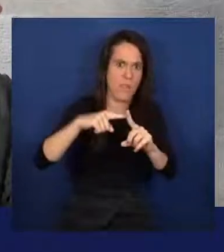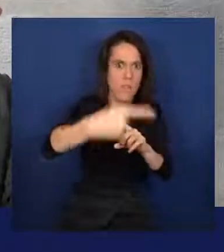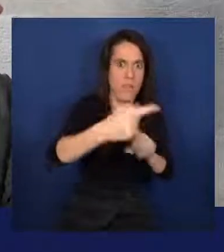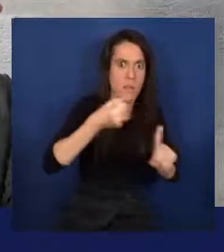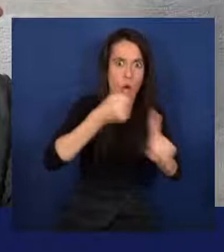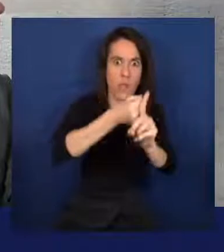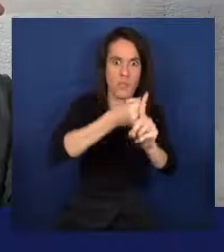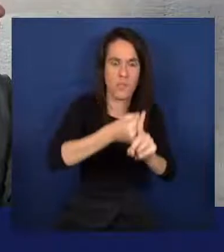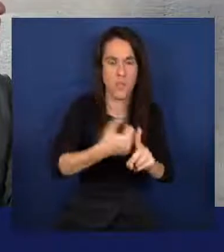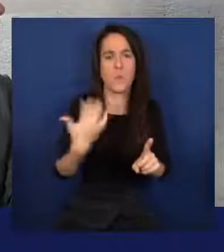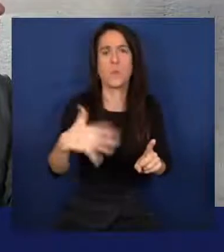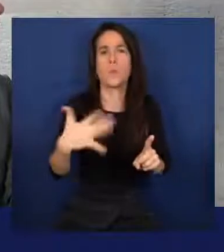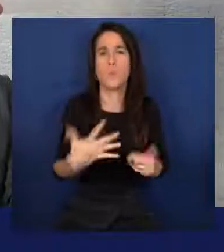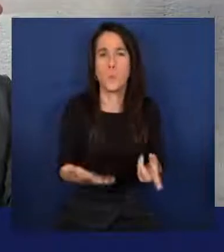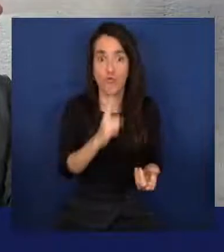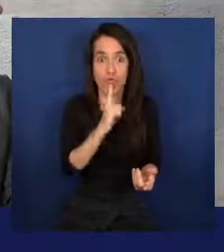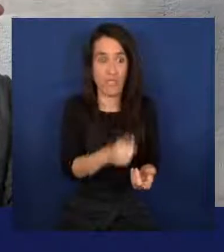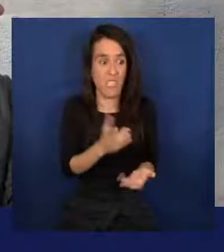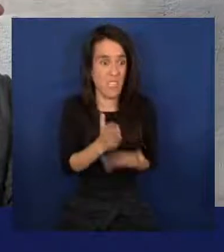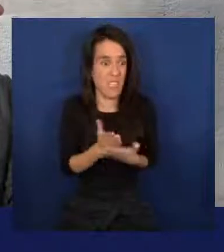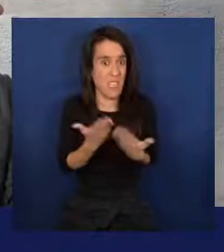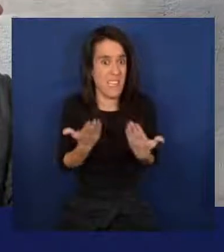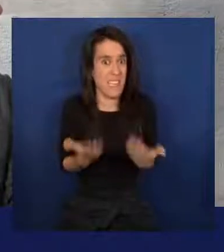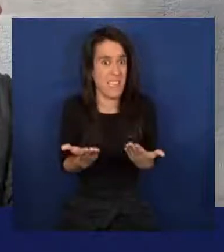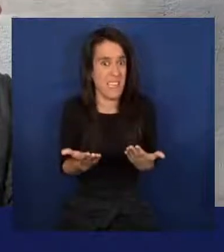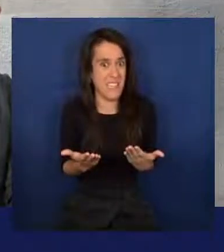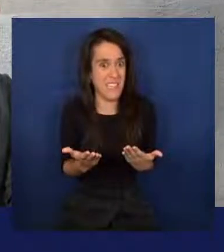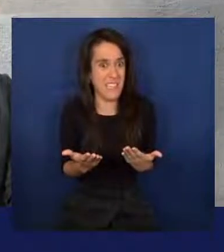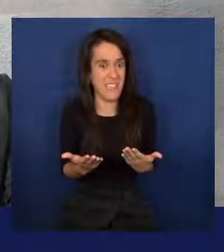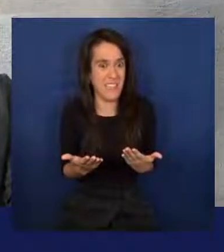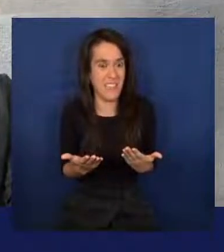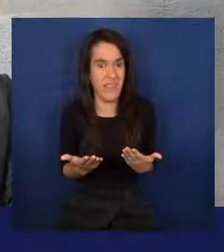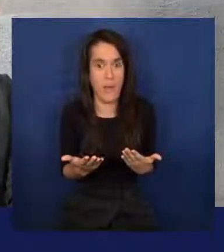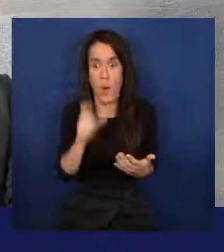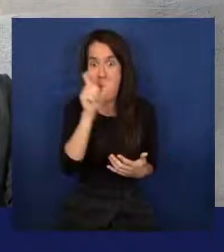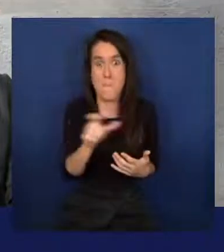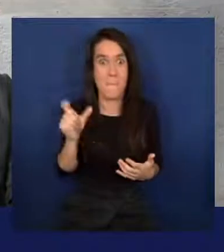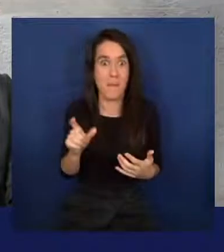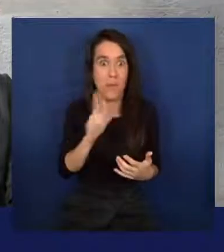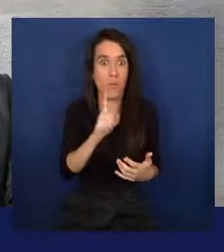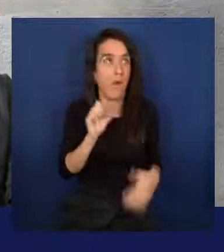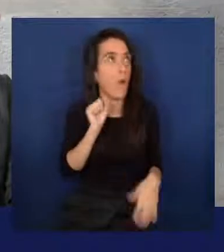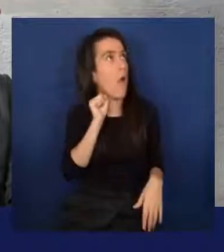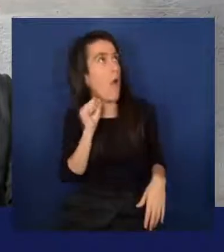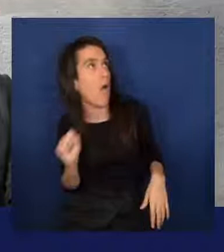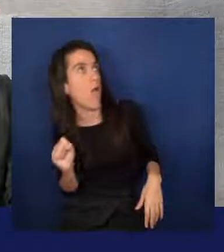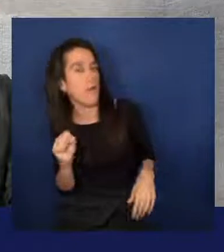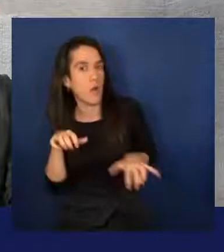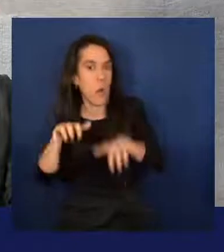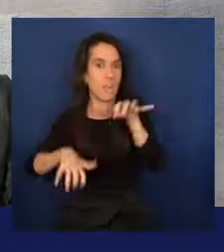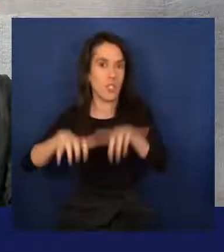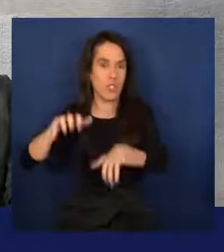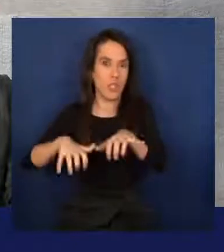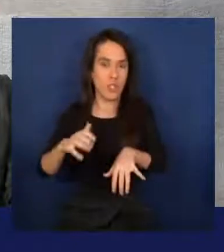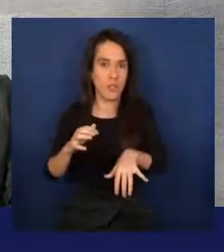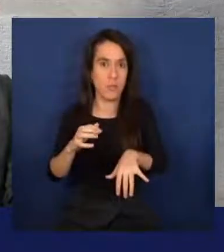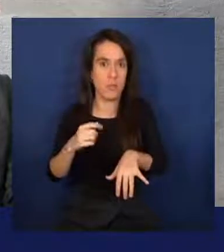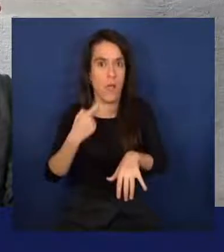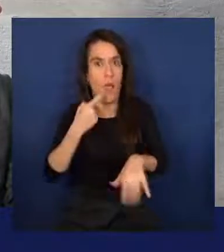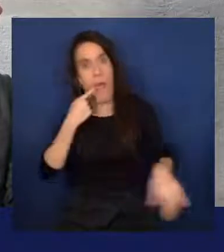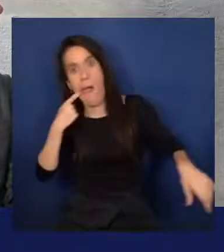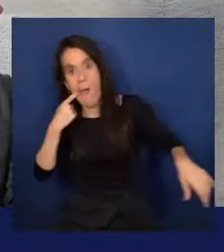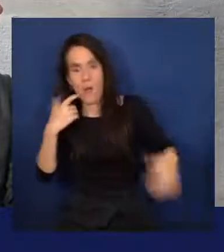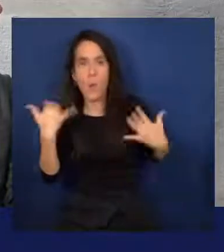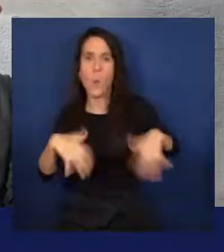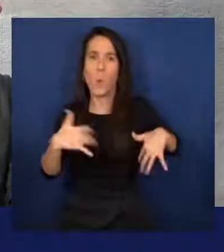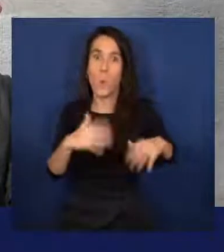the reality is that an awful lot of our civilization depends on an awful lot of compute that needs to work. And